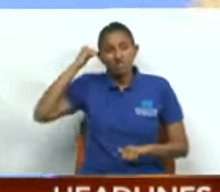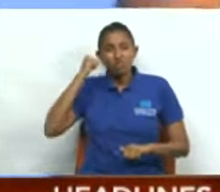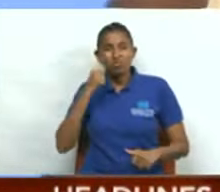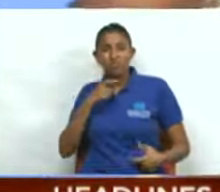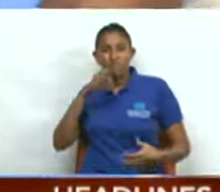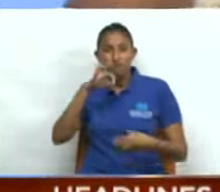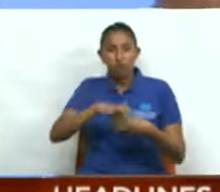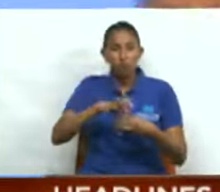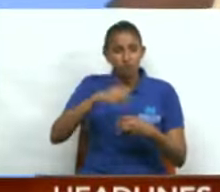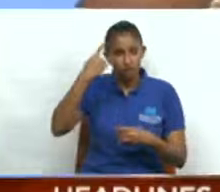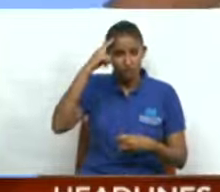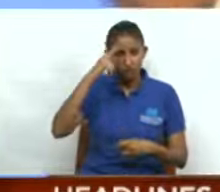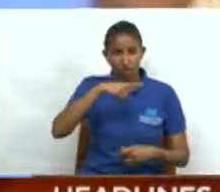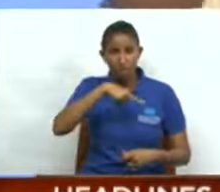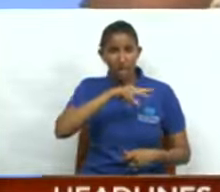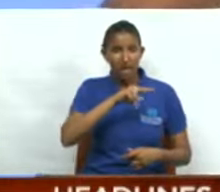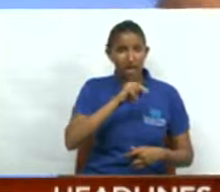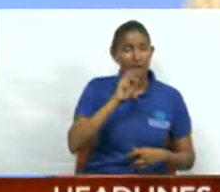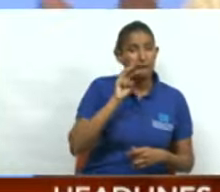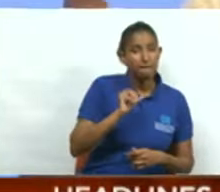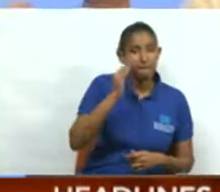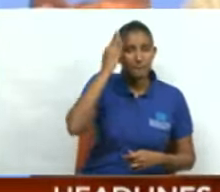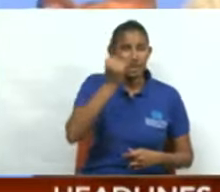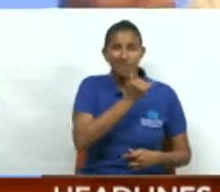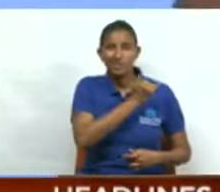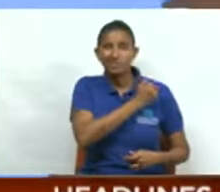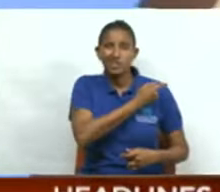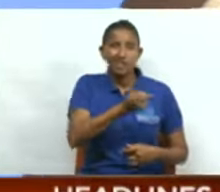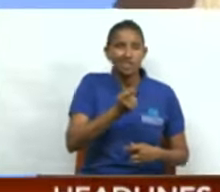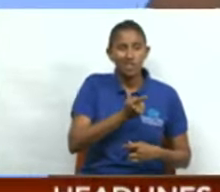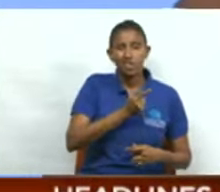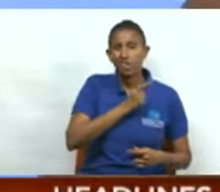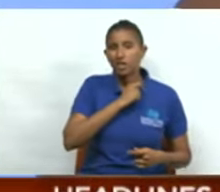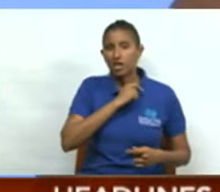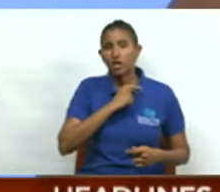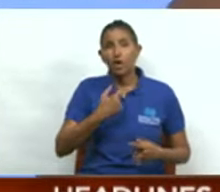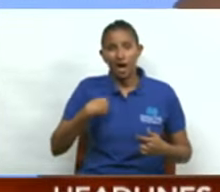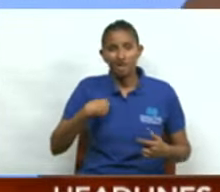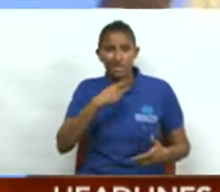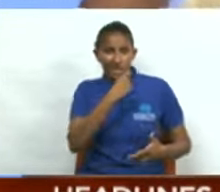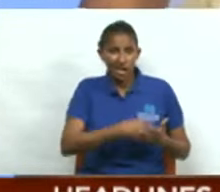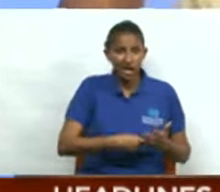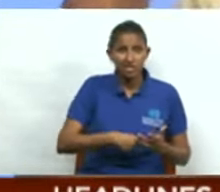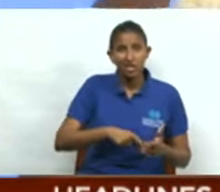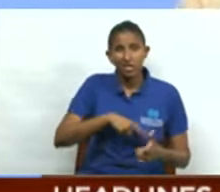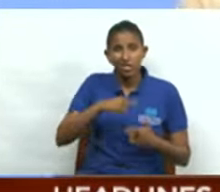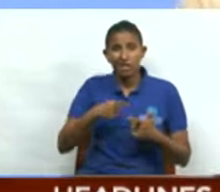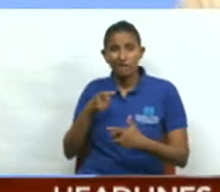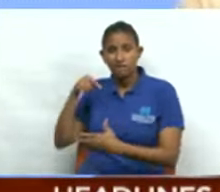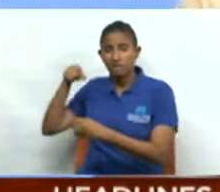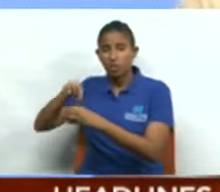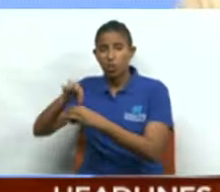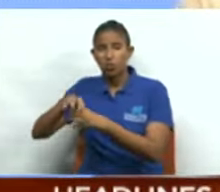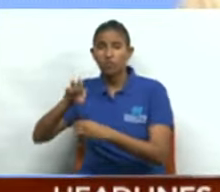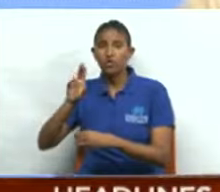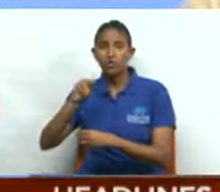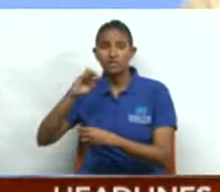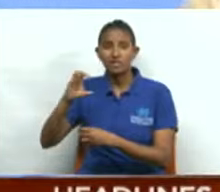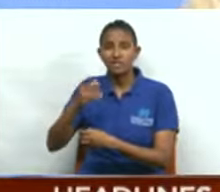people who will wreck and ruin the country, let it be said that it would have been done with your eyes wide